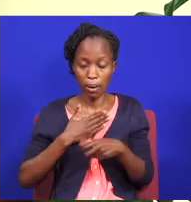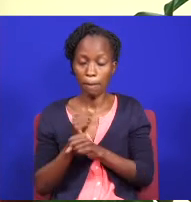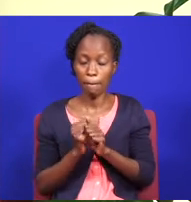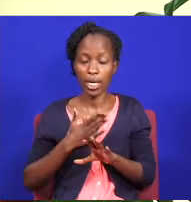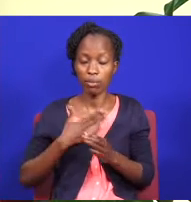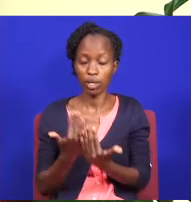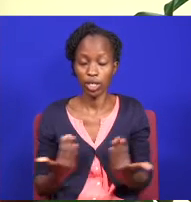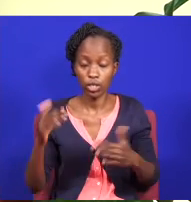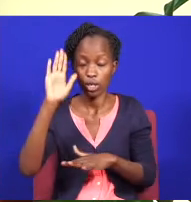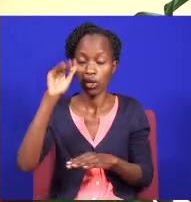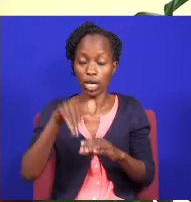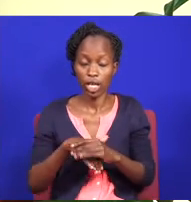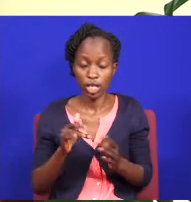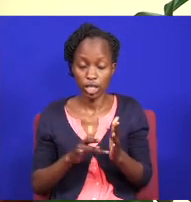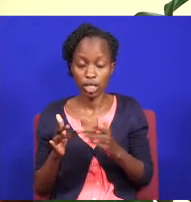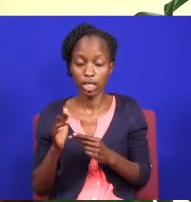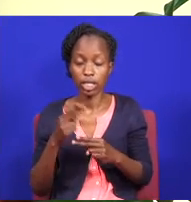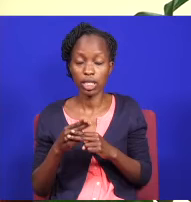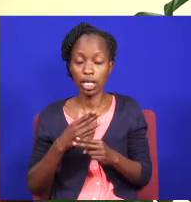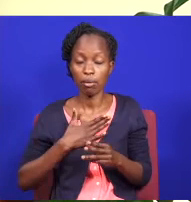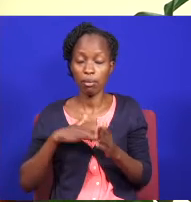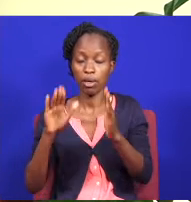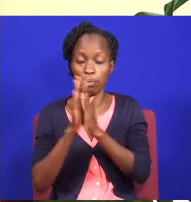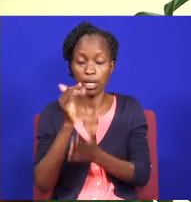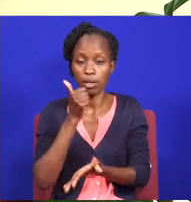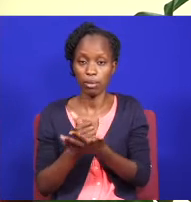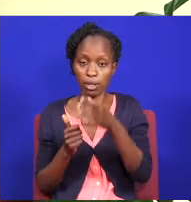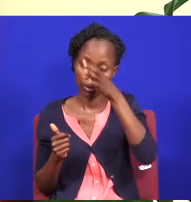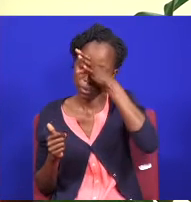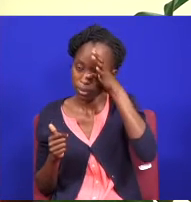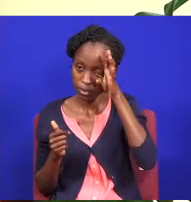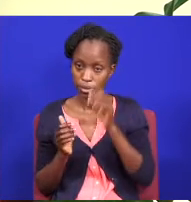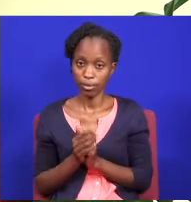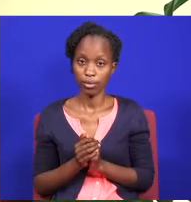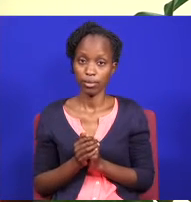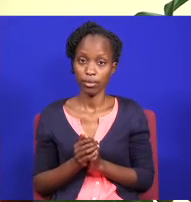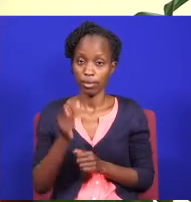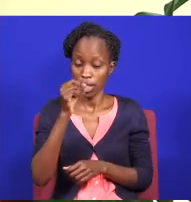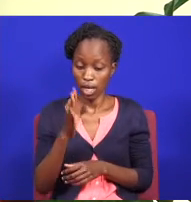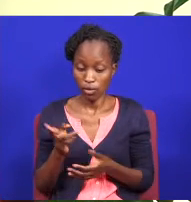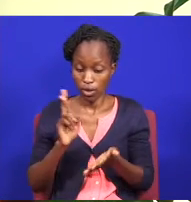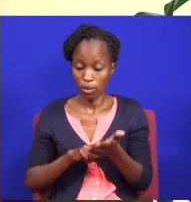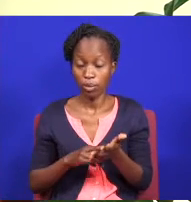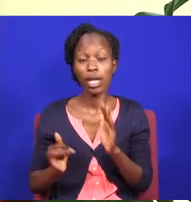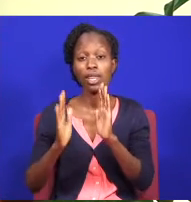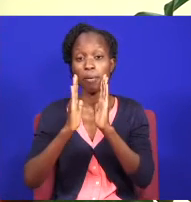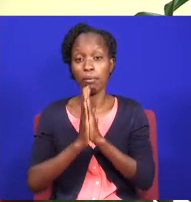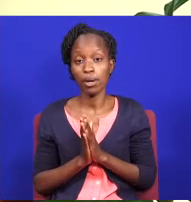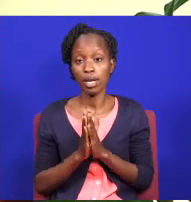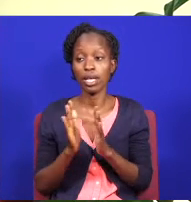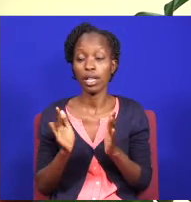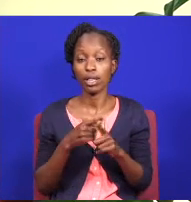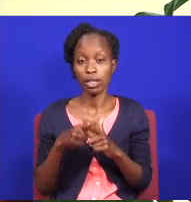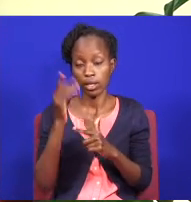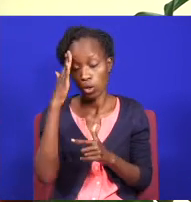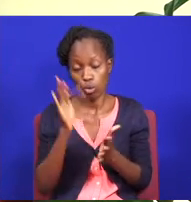child. In Jesus' name I pray. Amen. Amen. If you have said that prayer, Jesus Christ has come